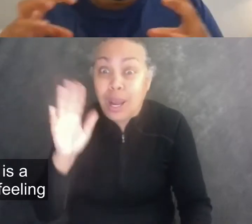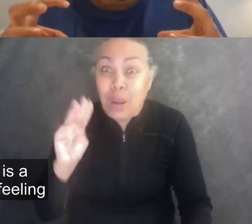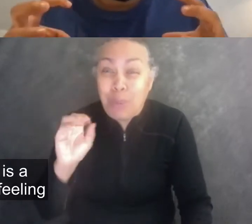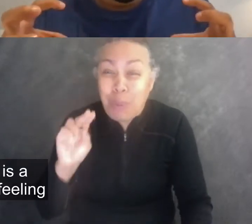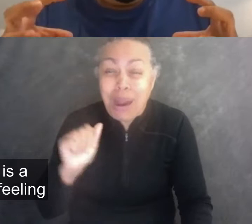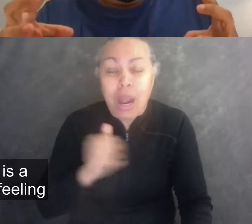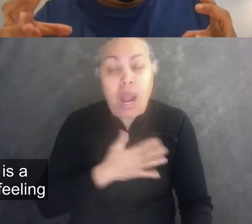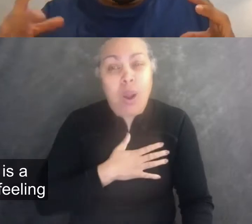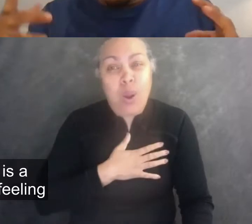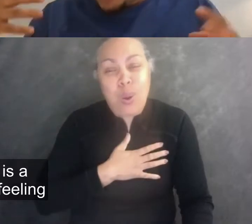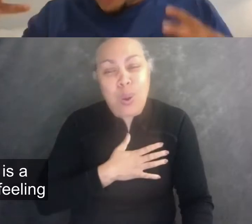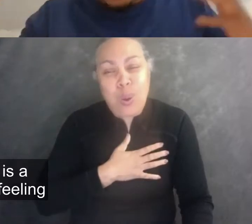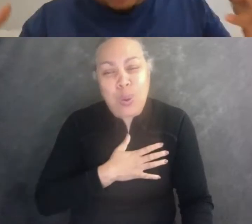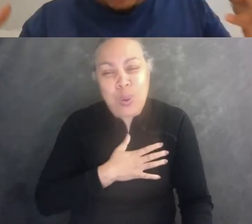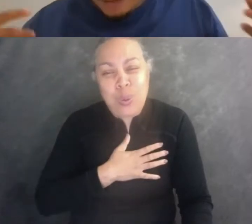part of